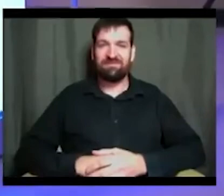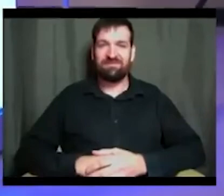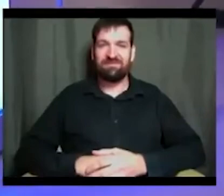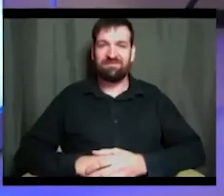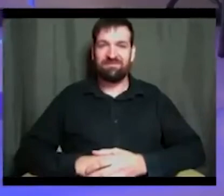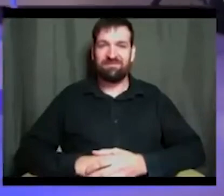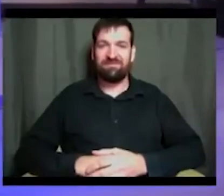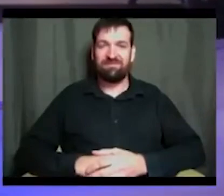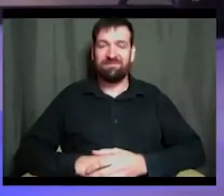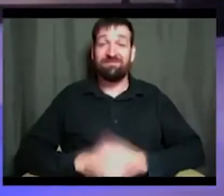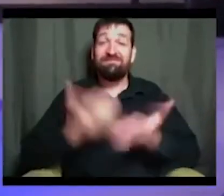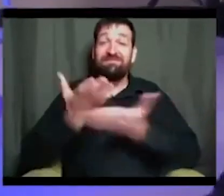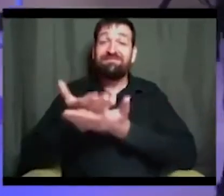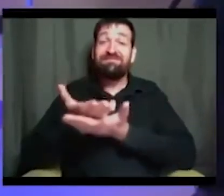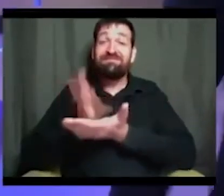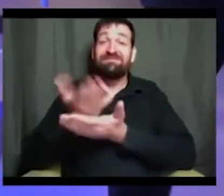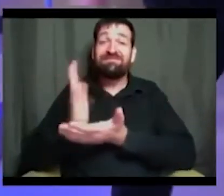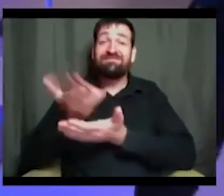All right.